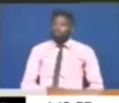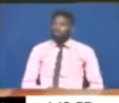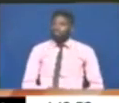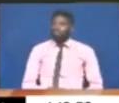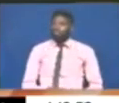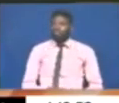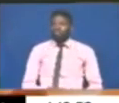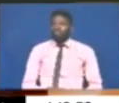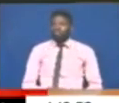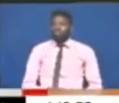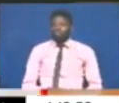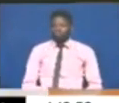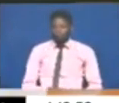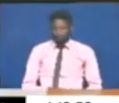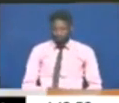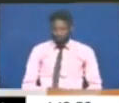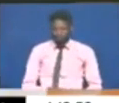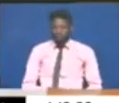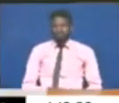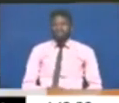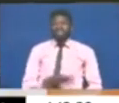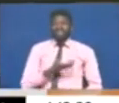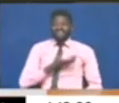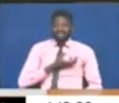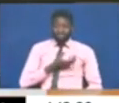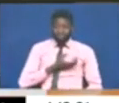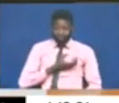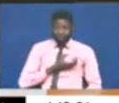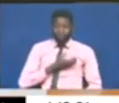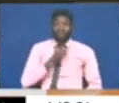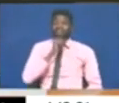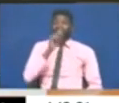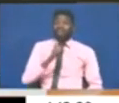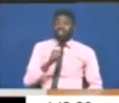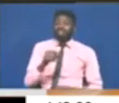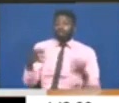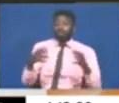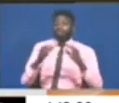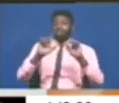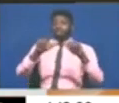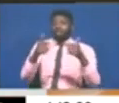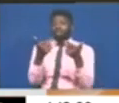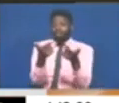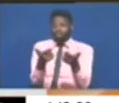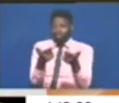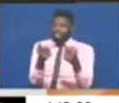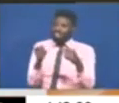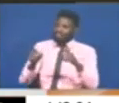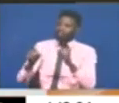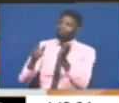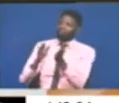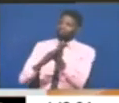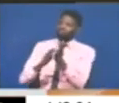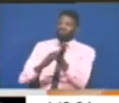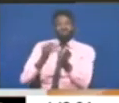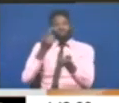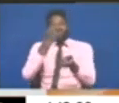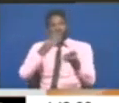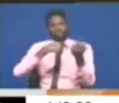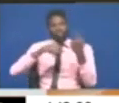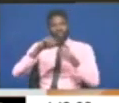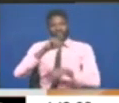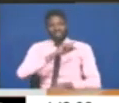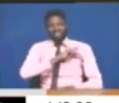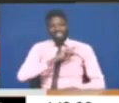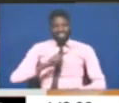Wamiji Council of Elders from Likoni sub-county in Mombasa County have commended the win by former Kilifi Governor Amason Kingi as the